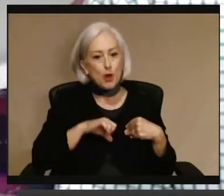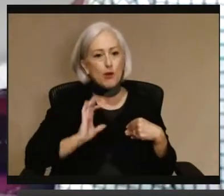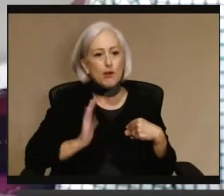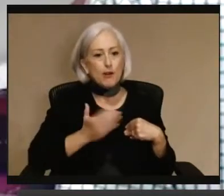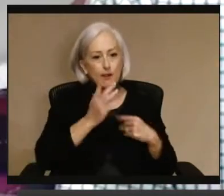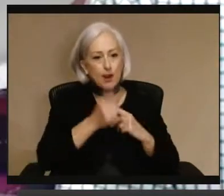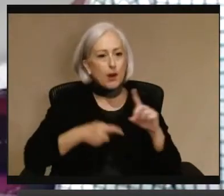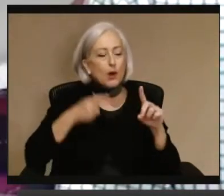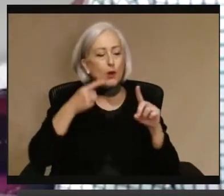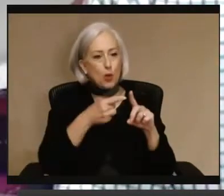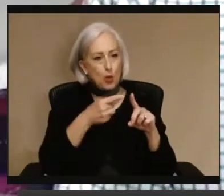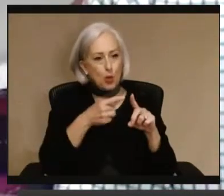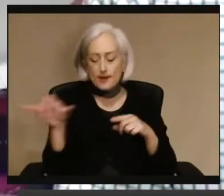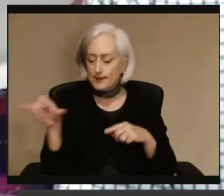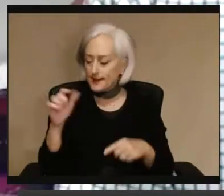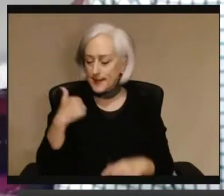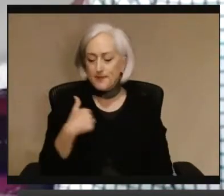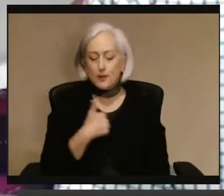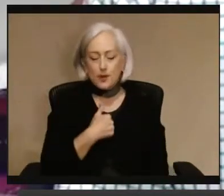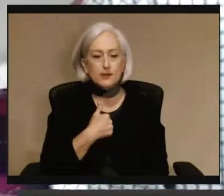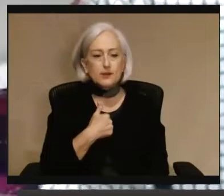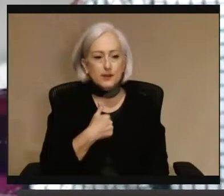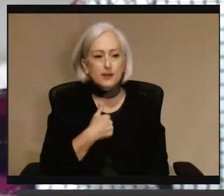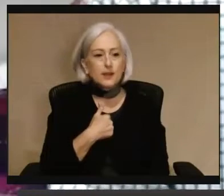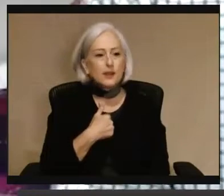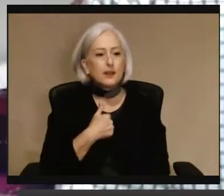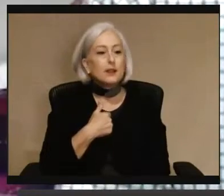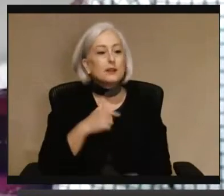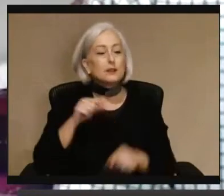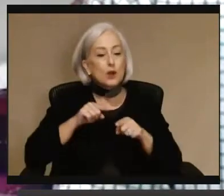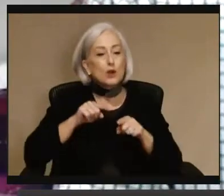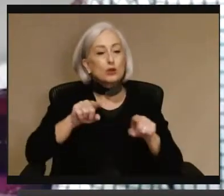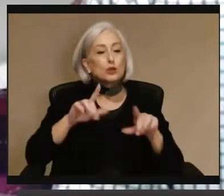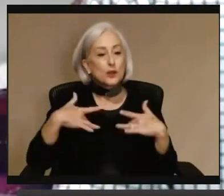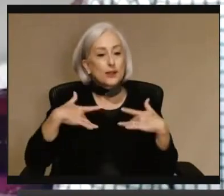as well as we were. So the event, those types of